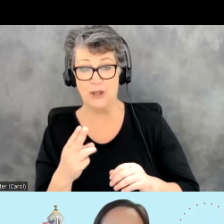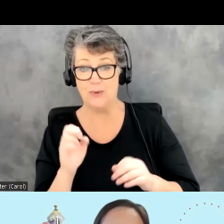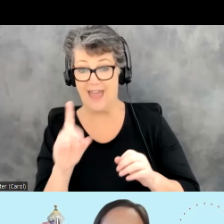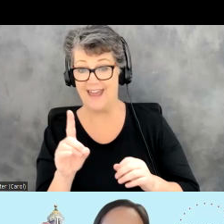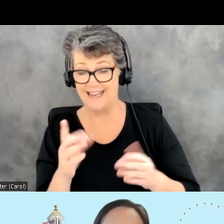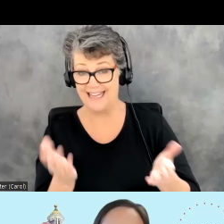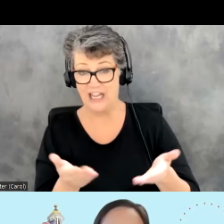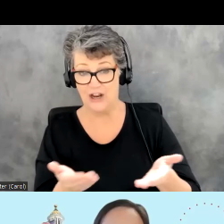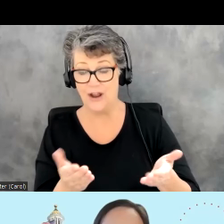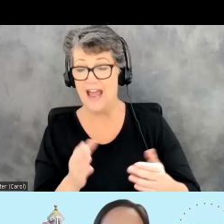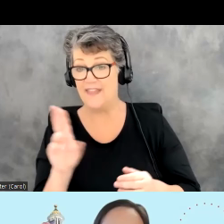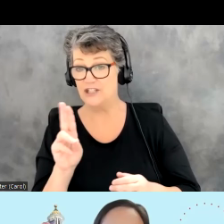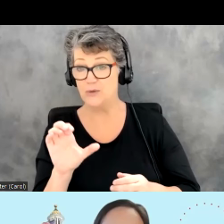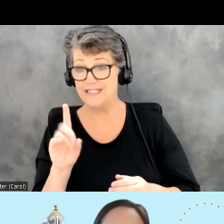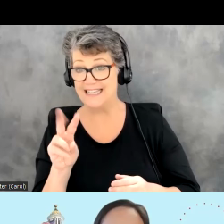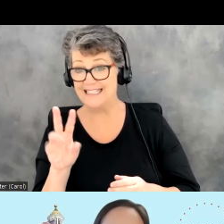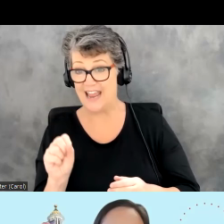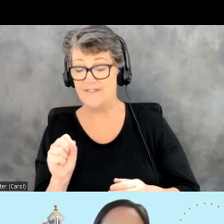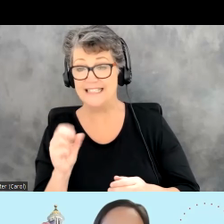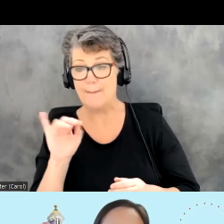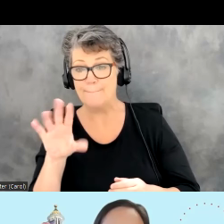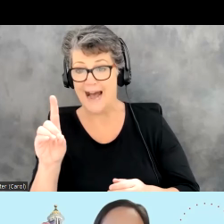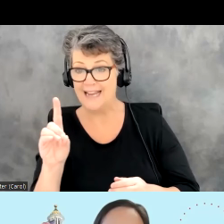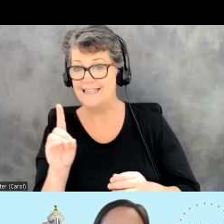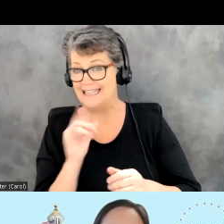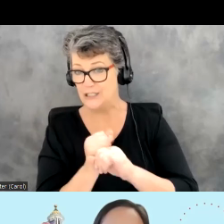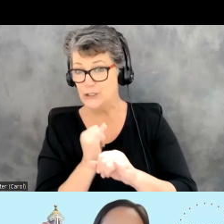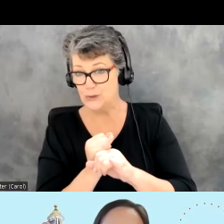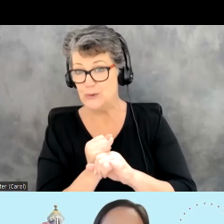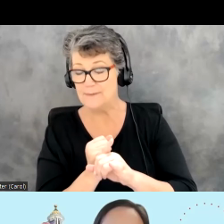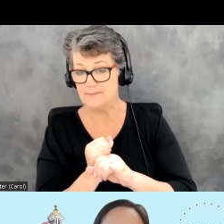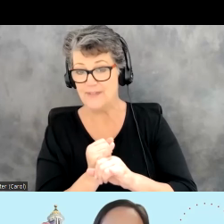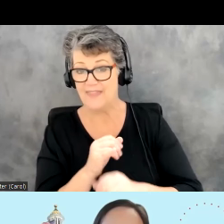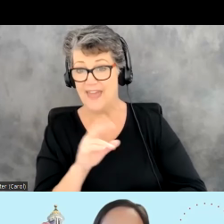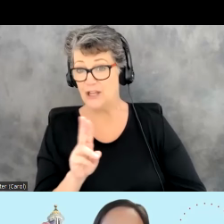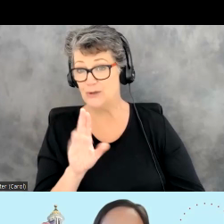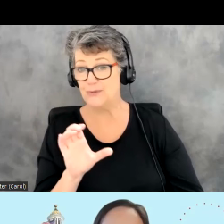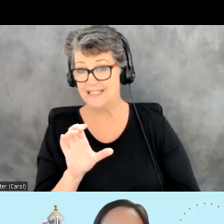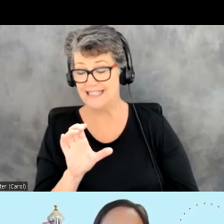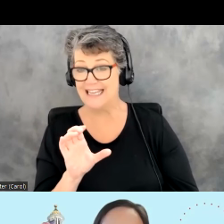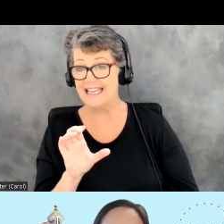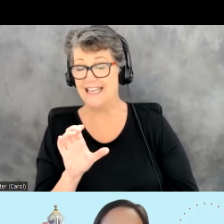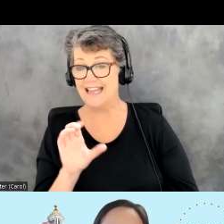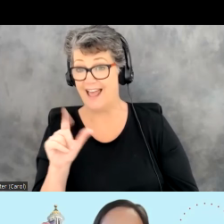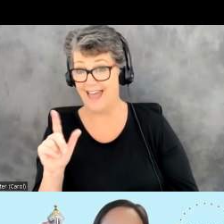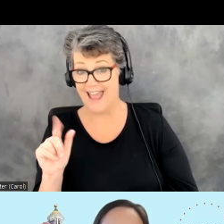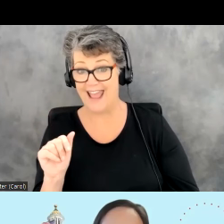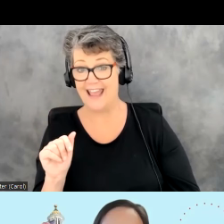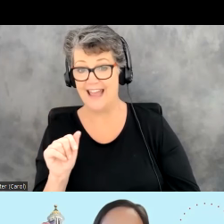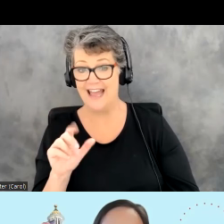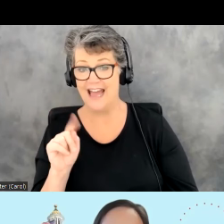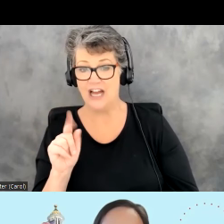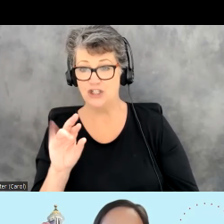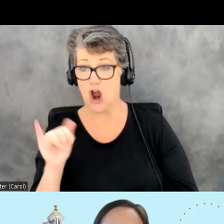California, that's UC Davis, the Mind Institute. That's University of California, Los Angeles, the Tarjan